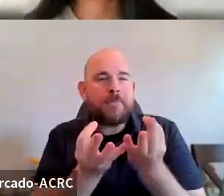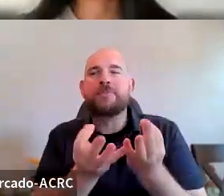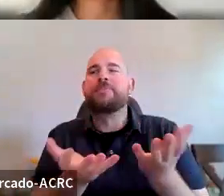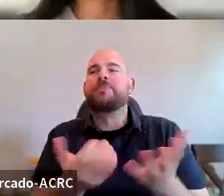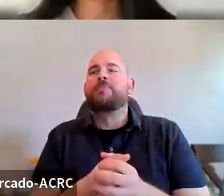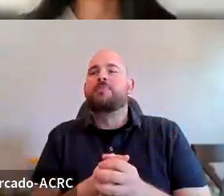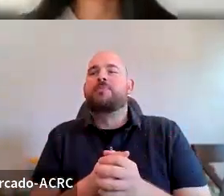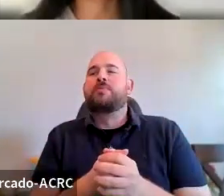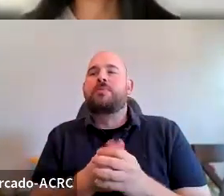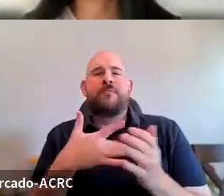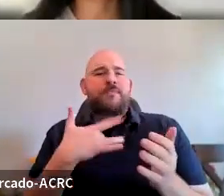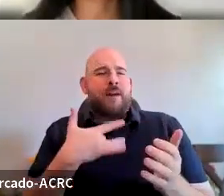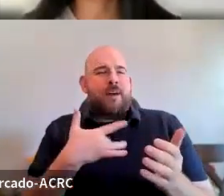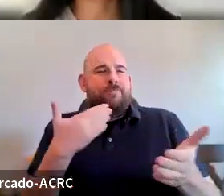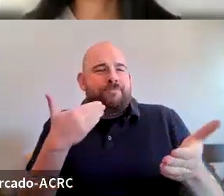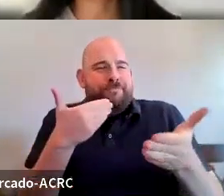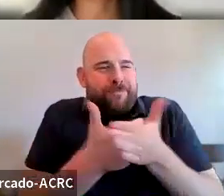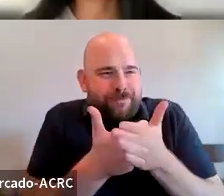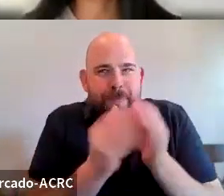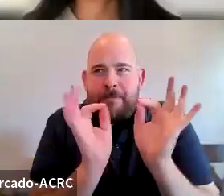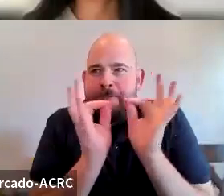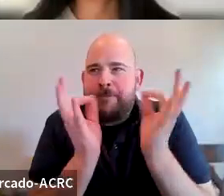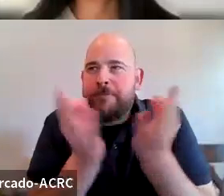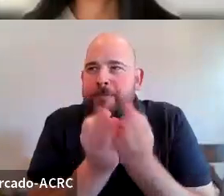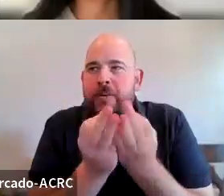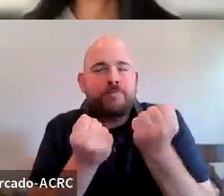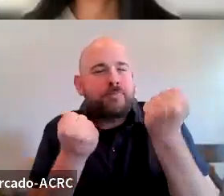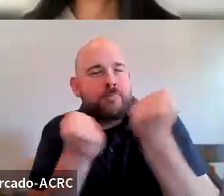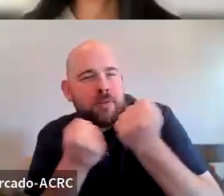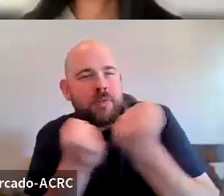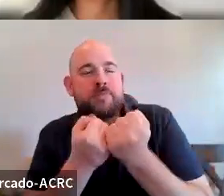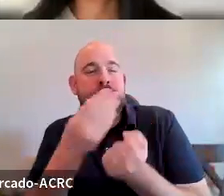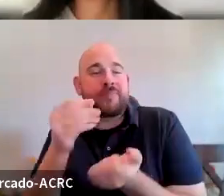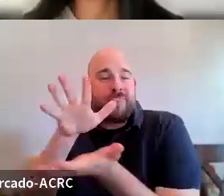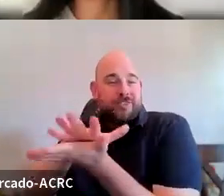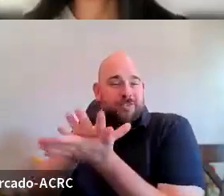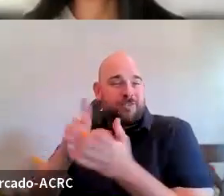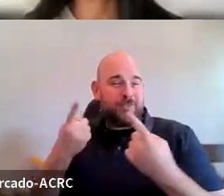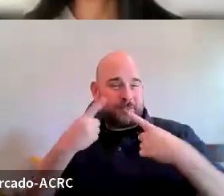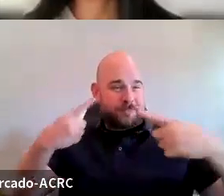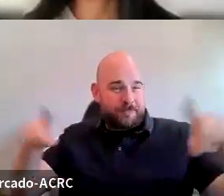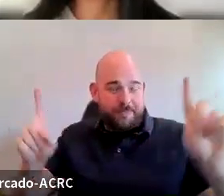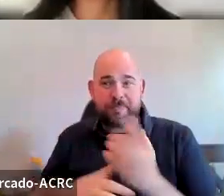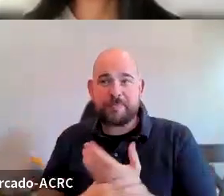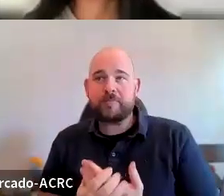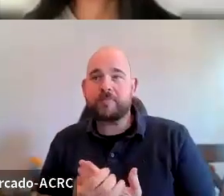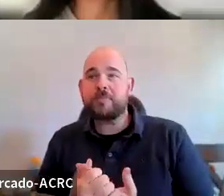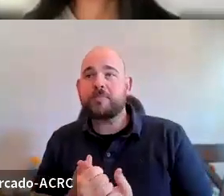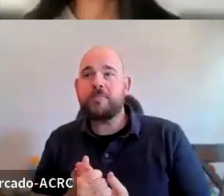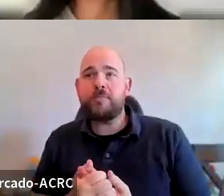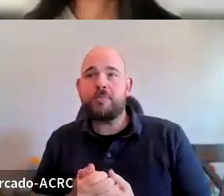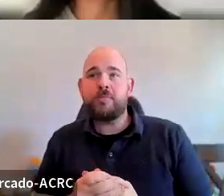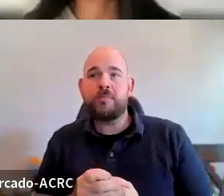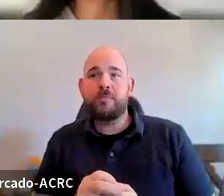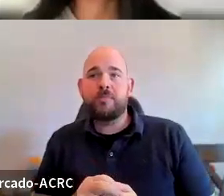and communication skills, whether it be with friends and family. So they also have a close